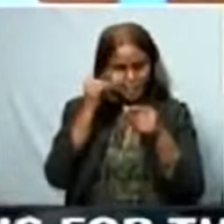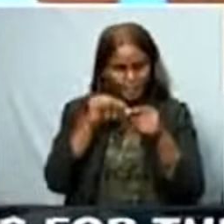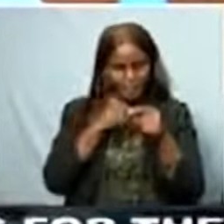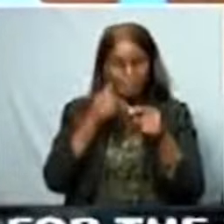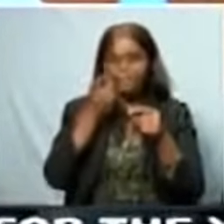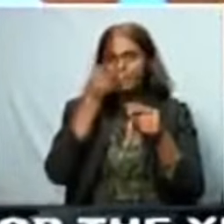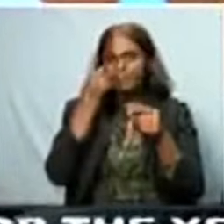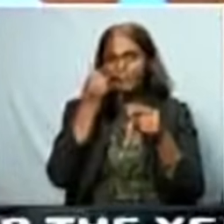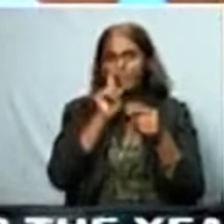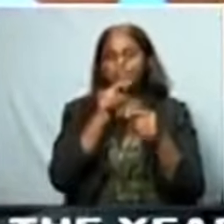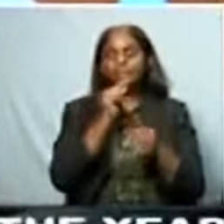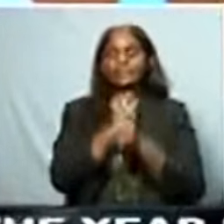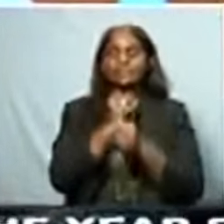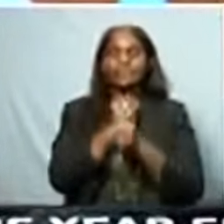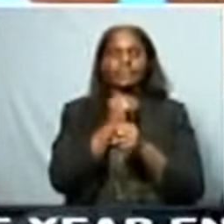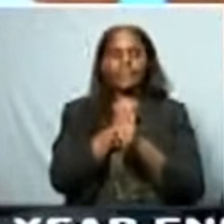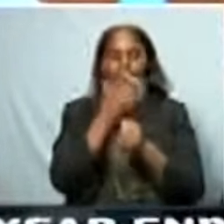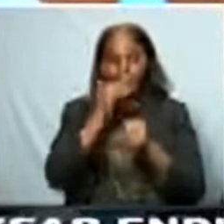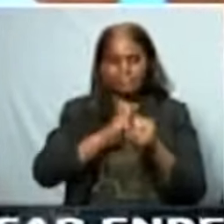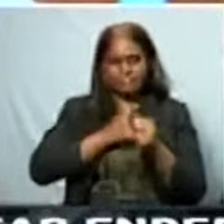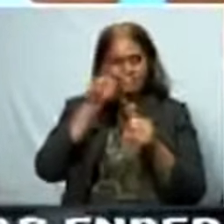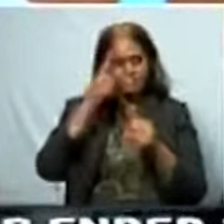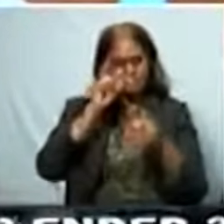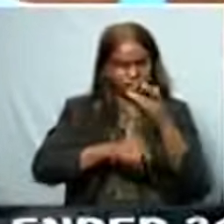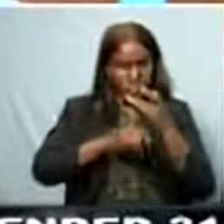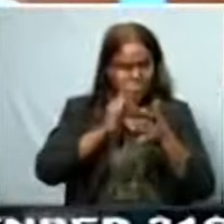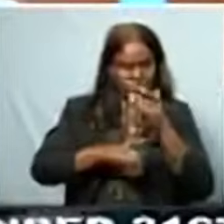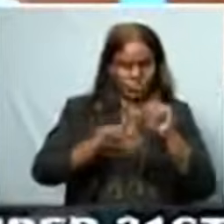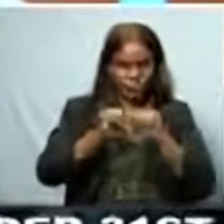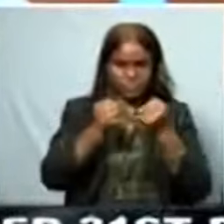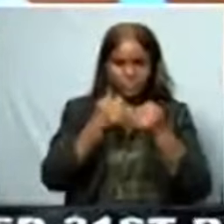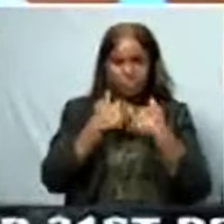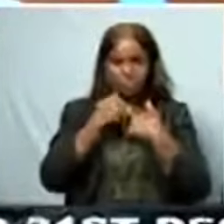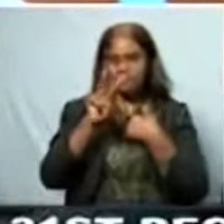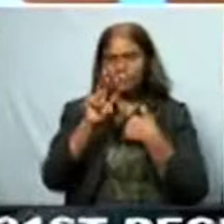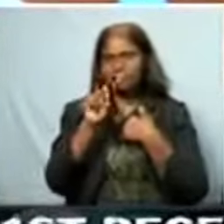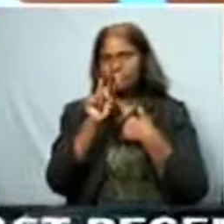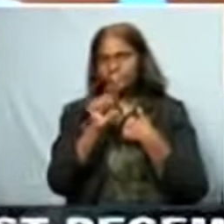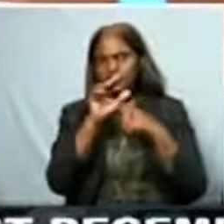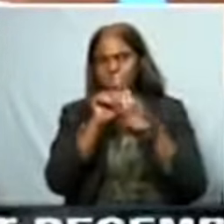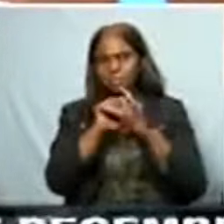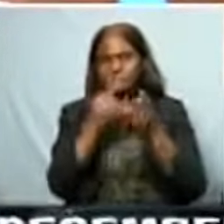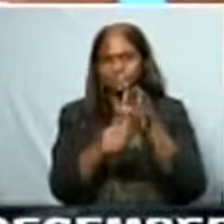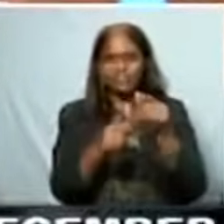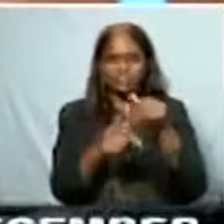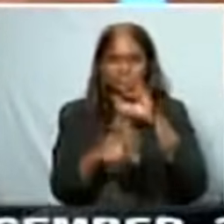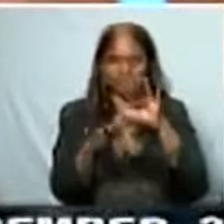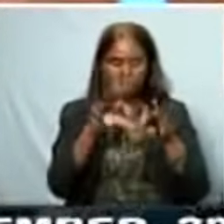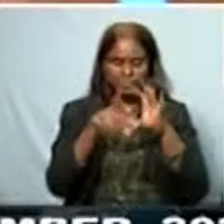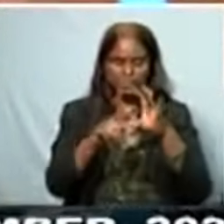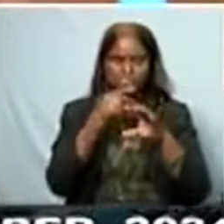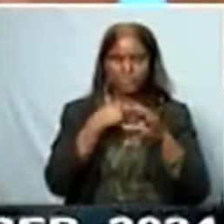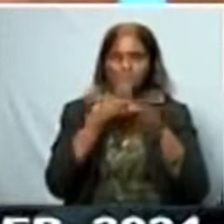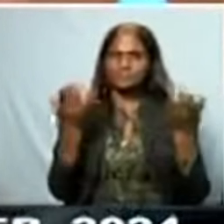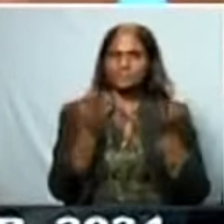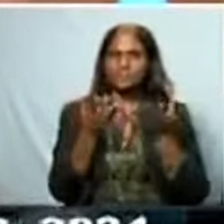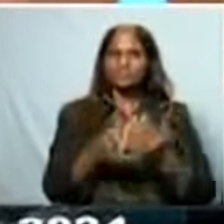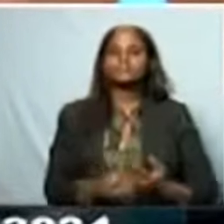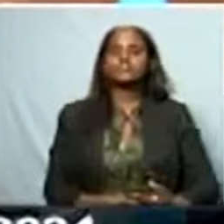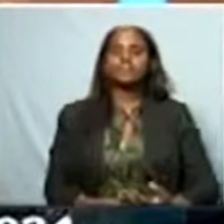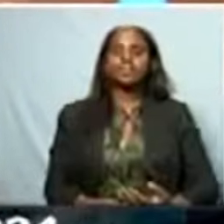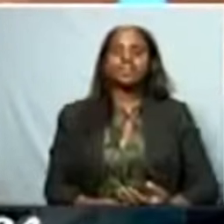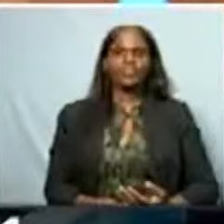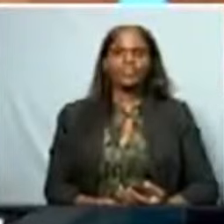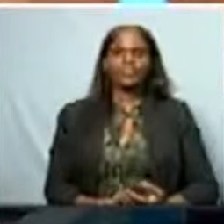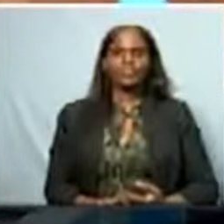Let's understand the scope of work. Let's understand the price breakdown. Is there a VAT component on what? You find there be no VAT component, which your